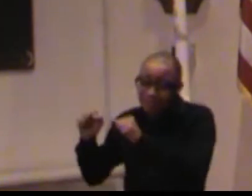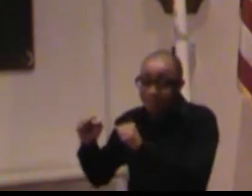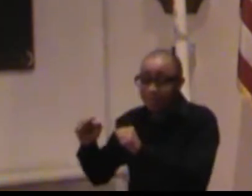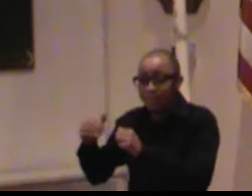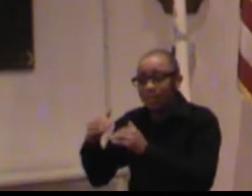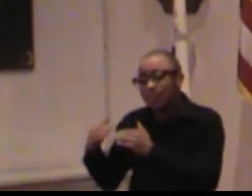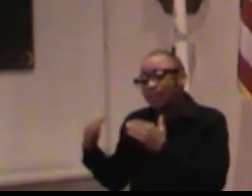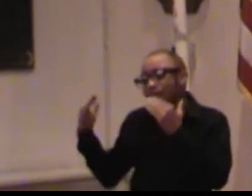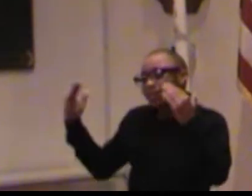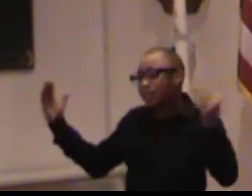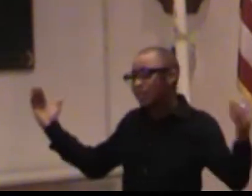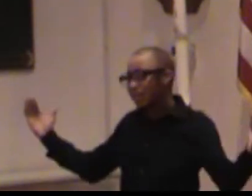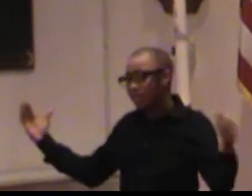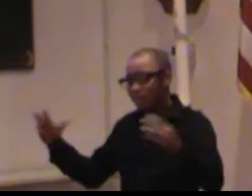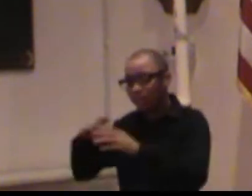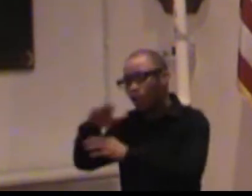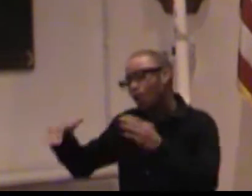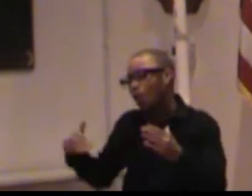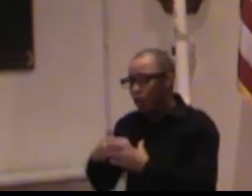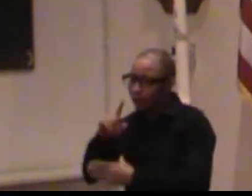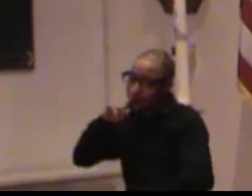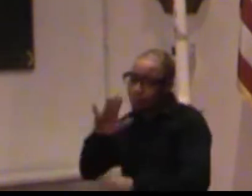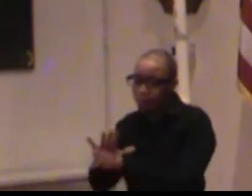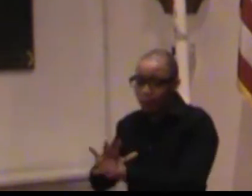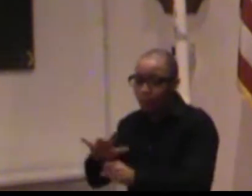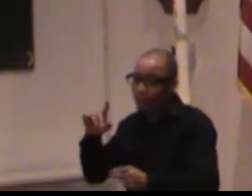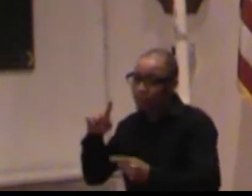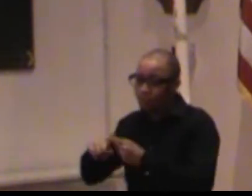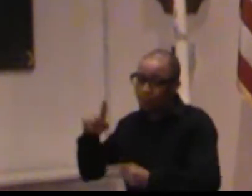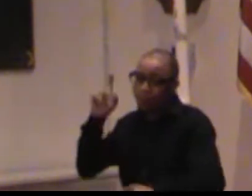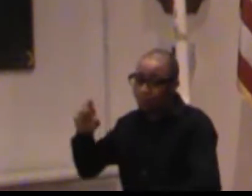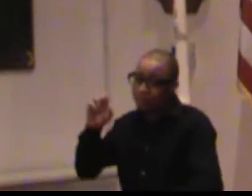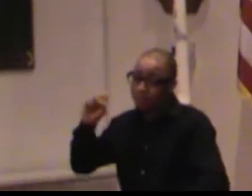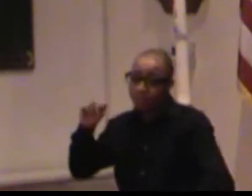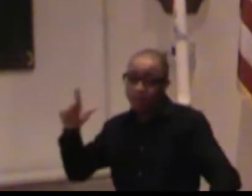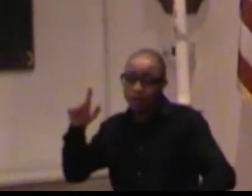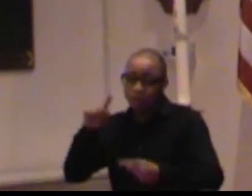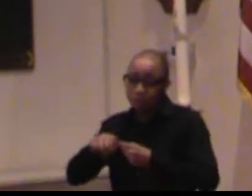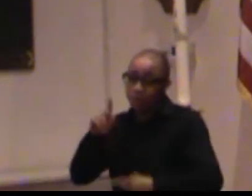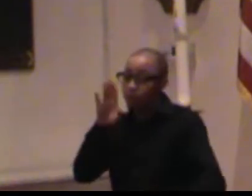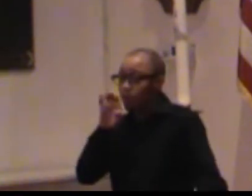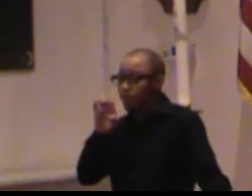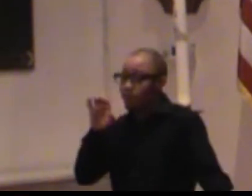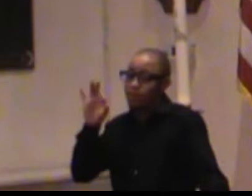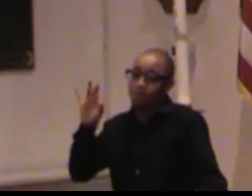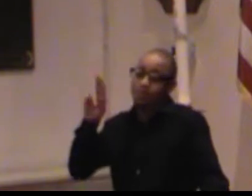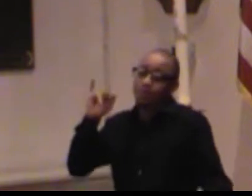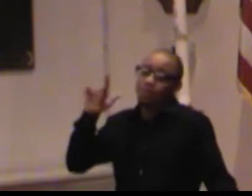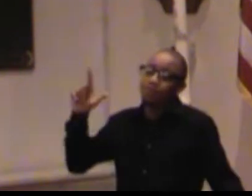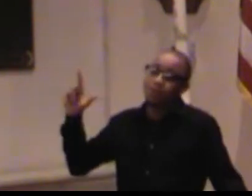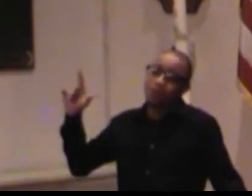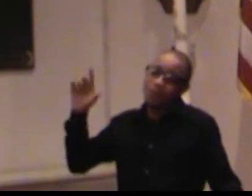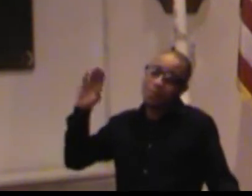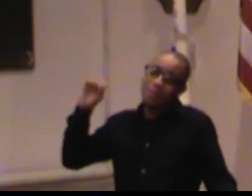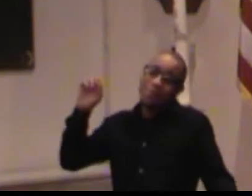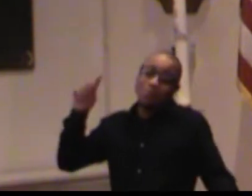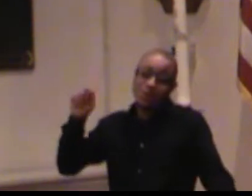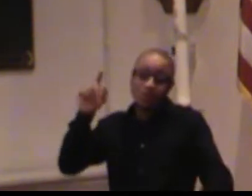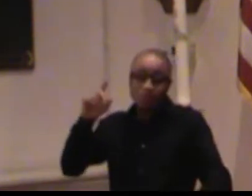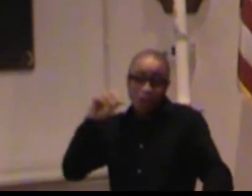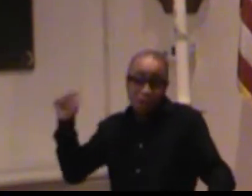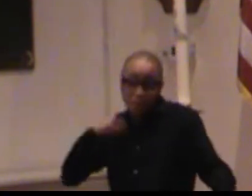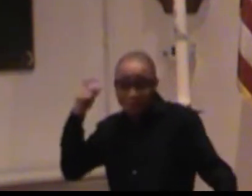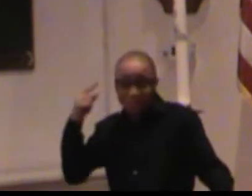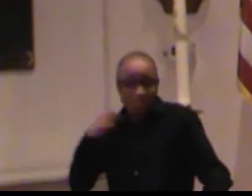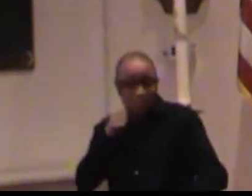exceed that, and everything he promised you shall be fulfilled. Fulfillment now, somebody's not getting